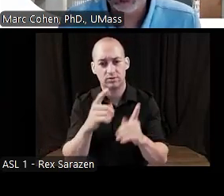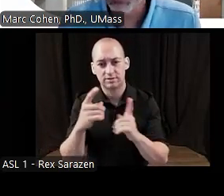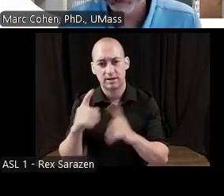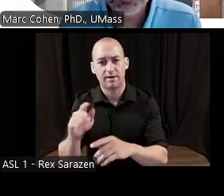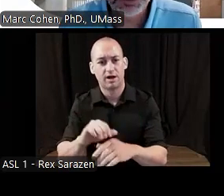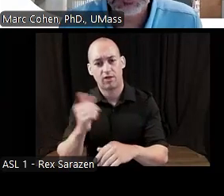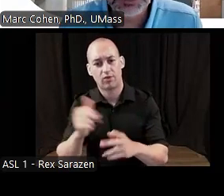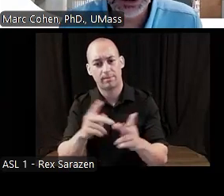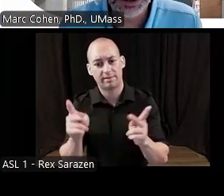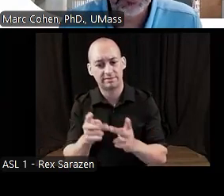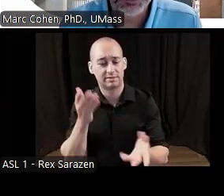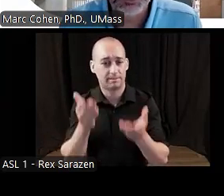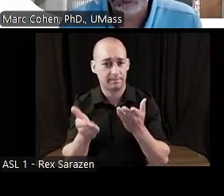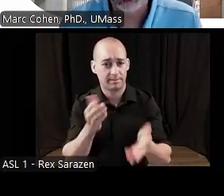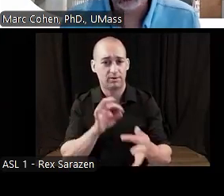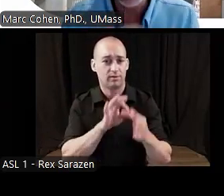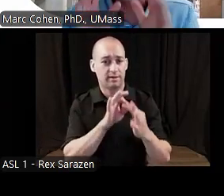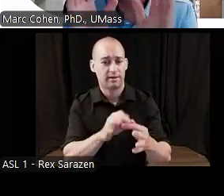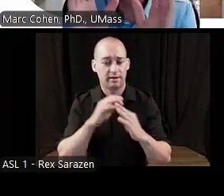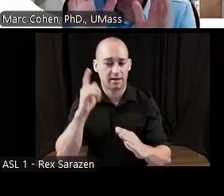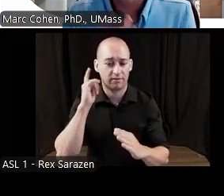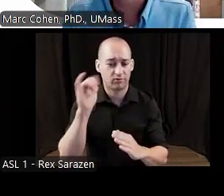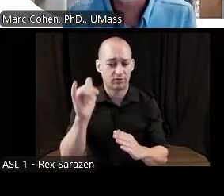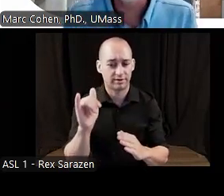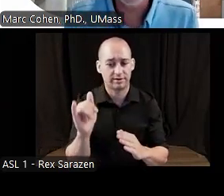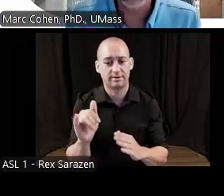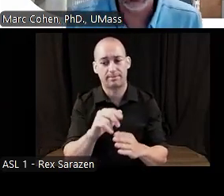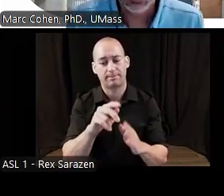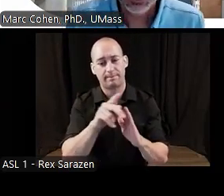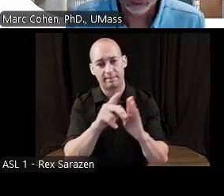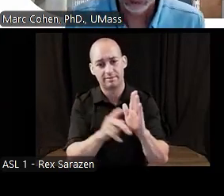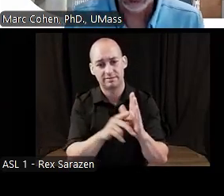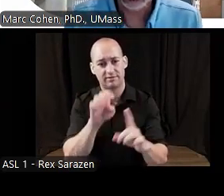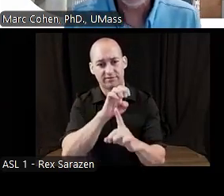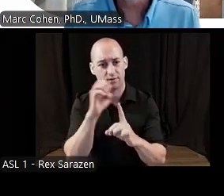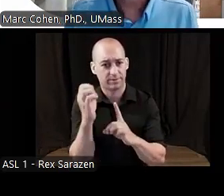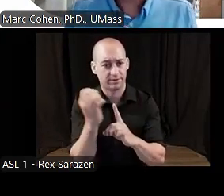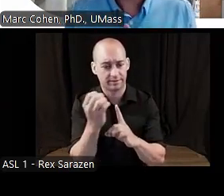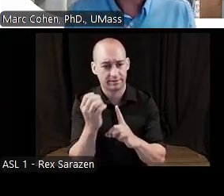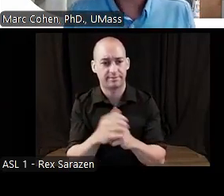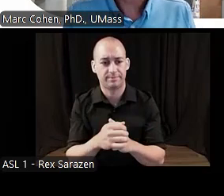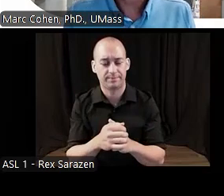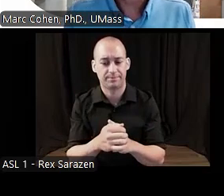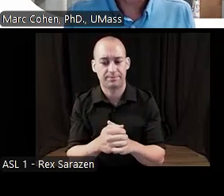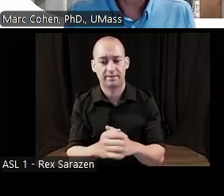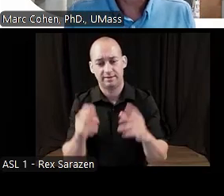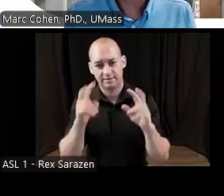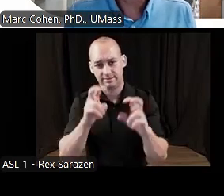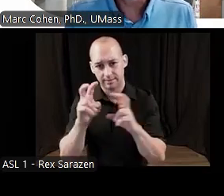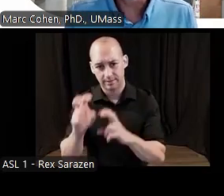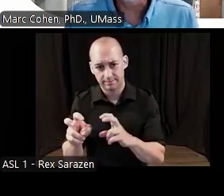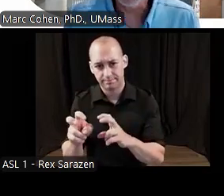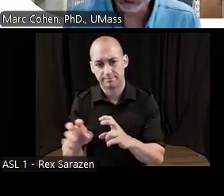country might be relevant to California, to the California policy environment. and examine